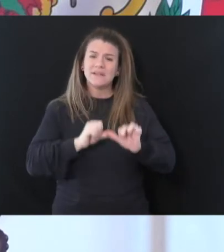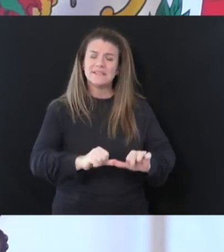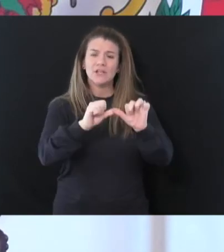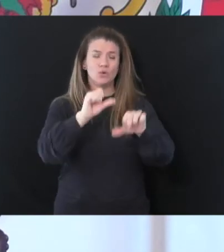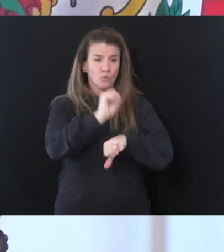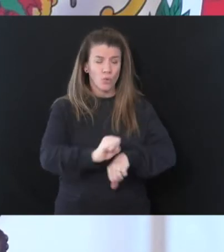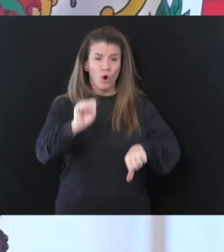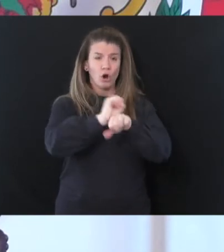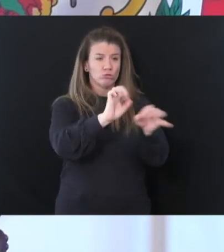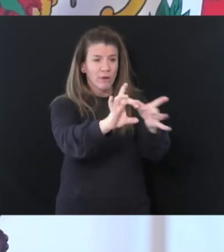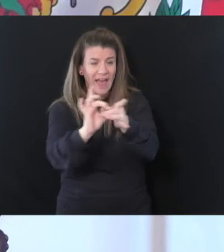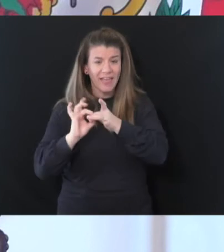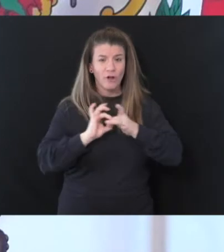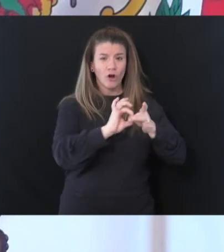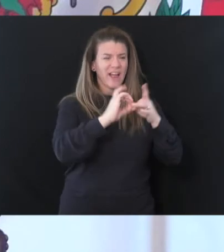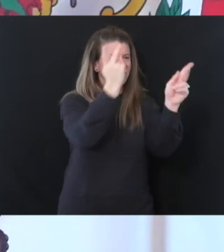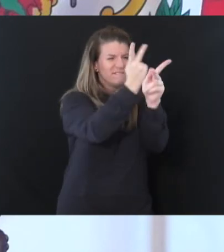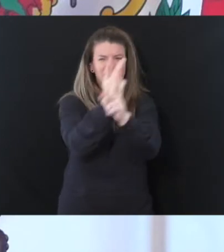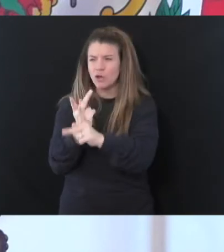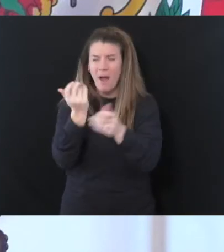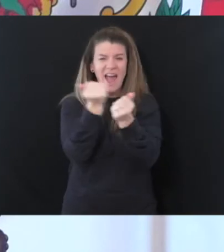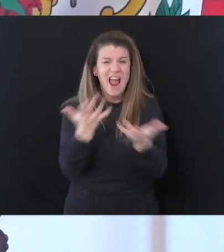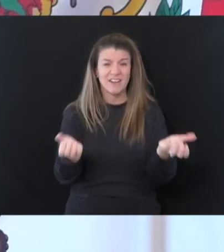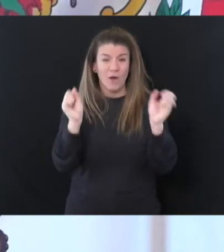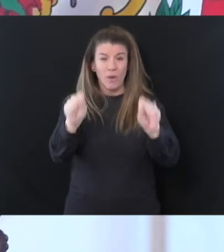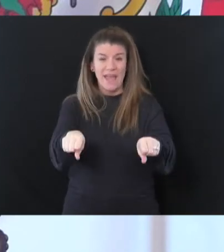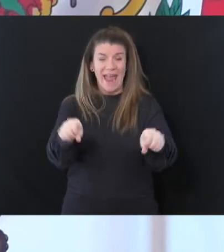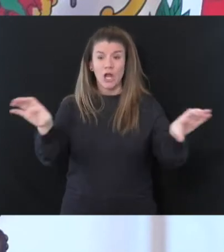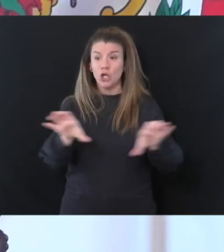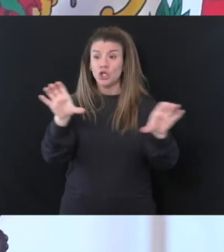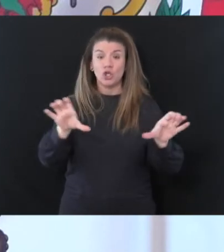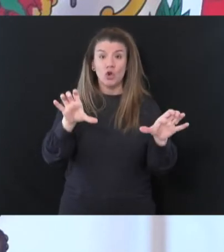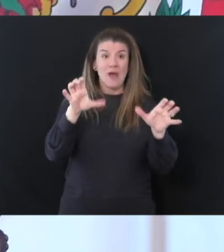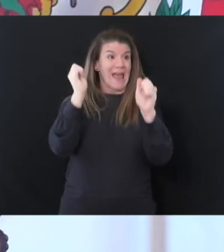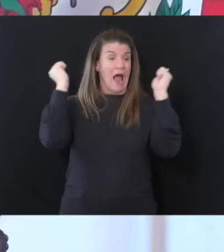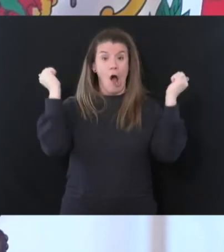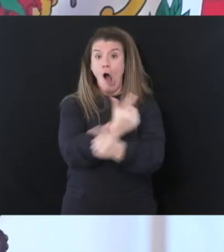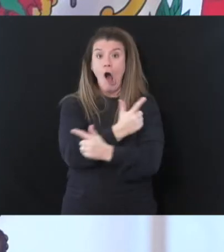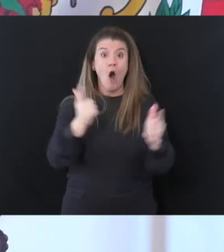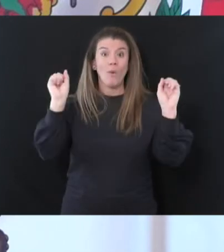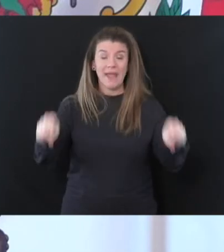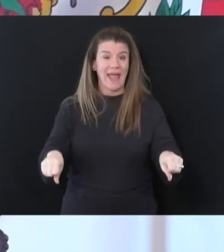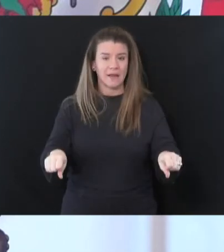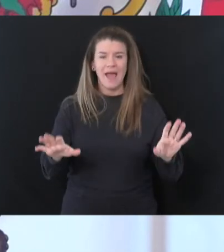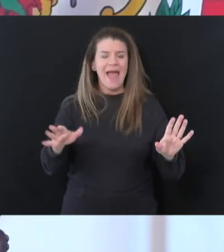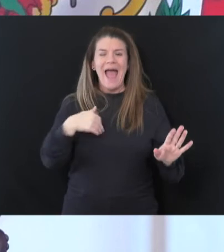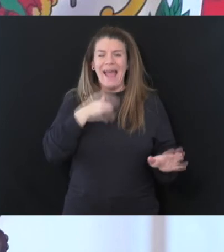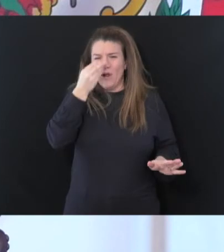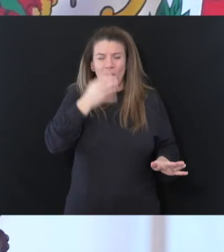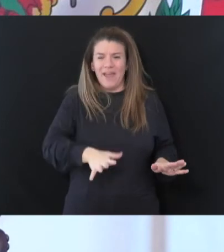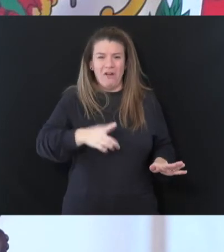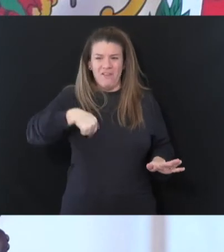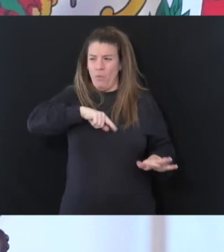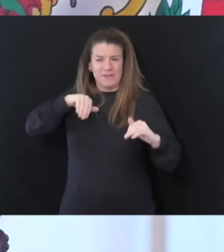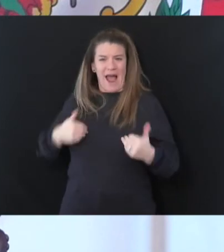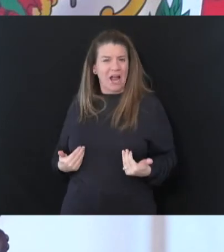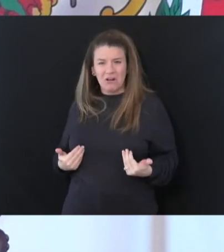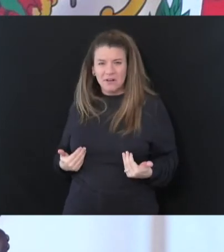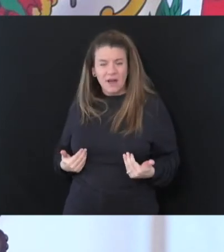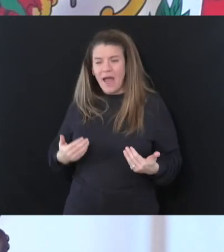run to the fire and do any and everything we can do. I don't care how tired we get. I